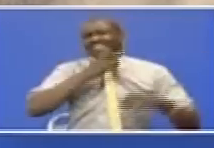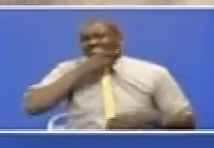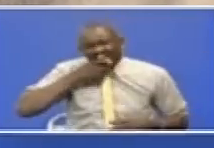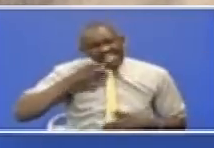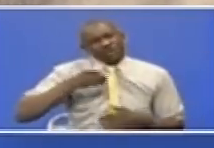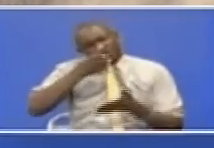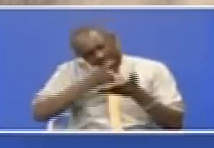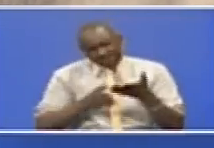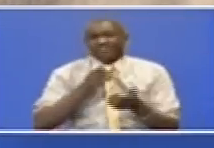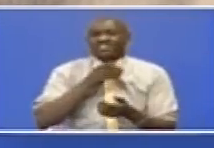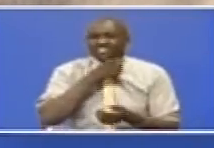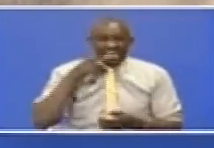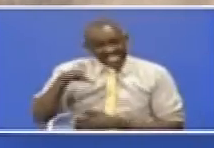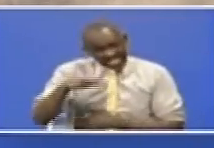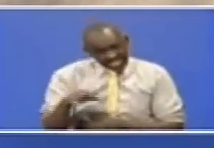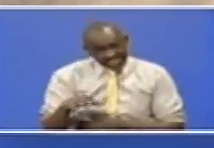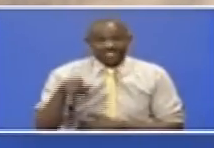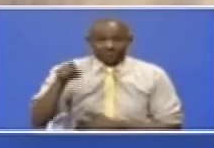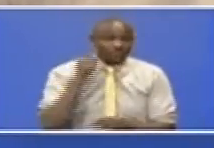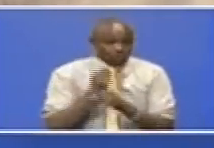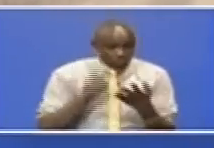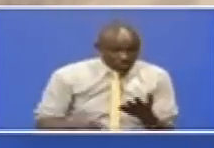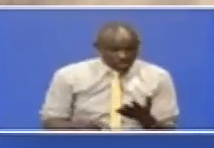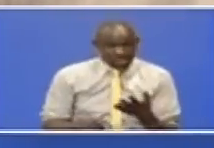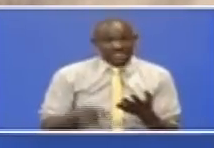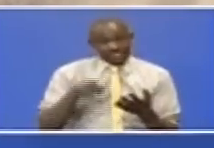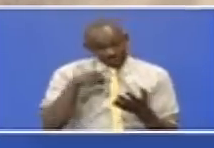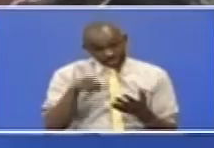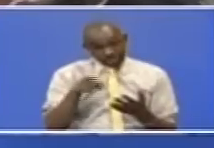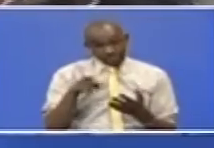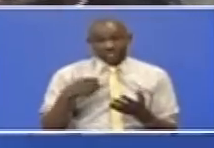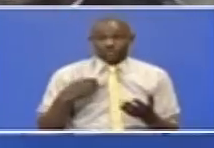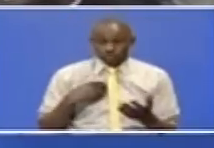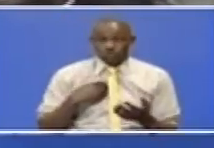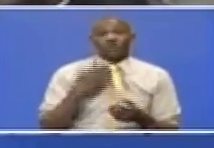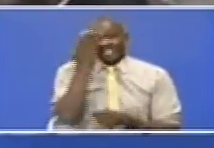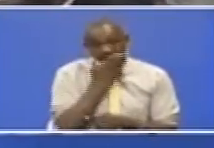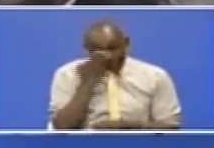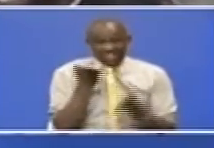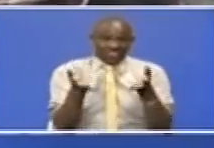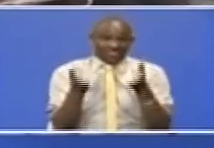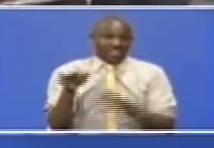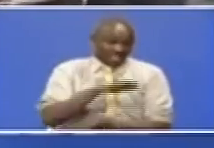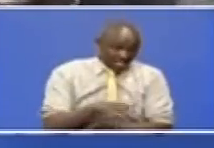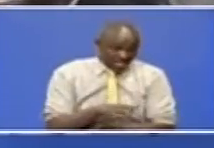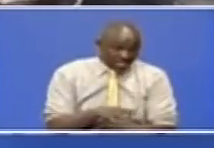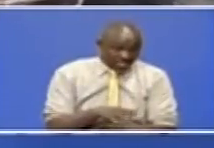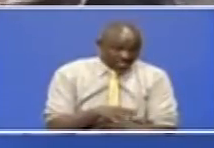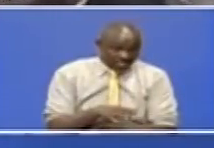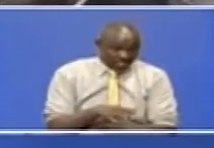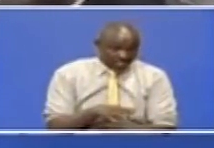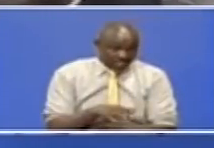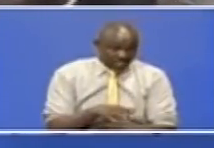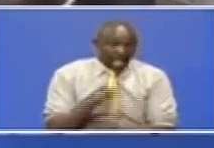semi-arid, they do intensive beef production. So we have been in that intensive beef